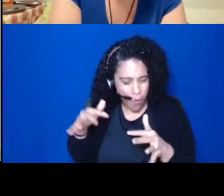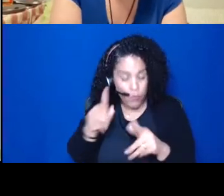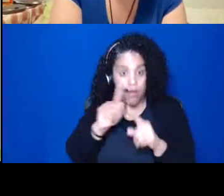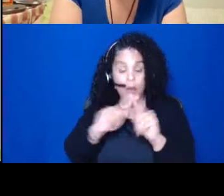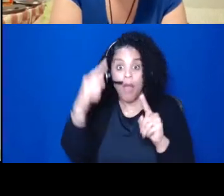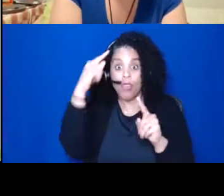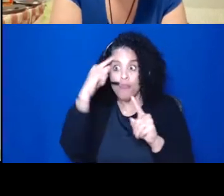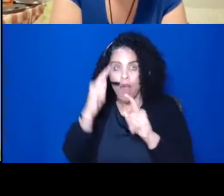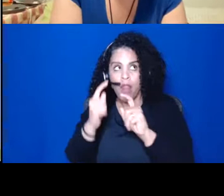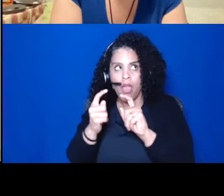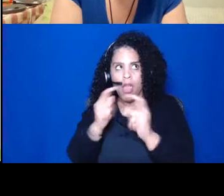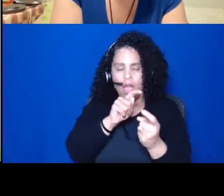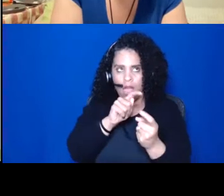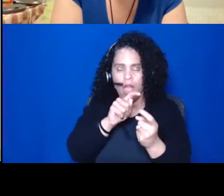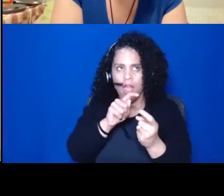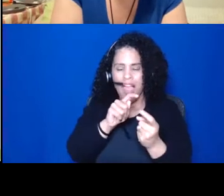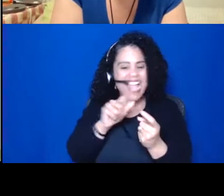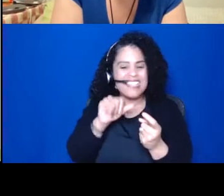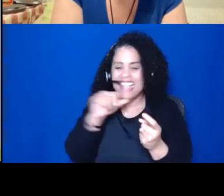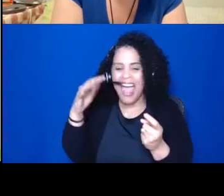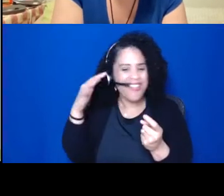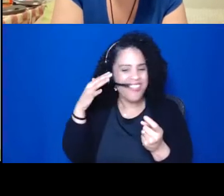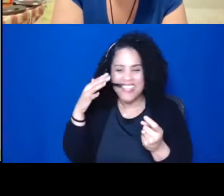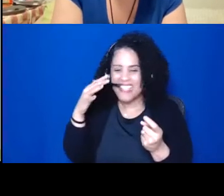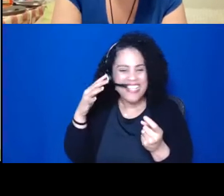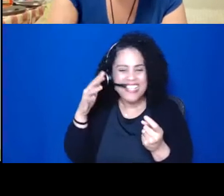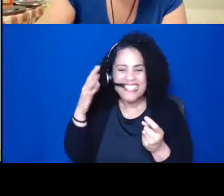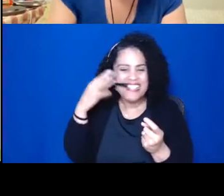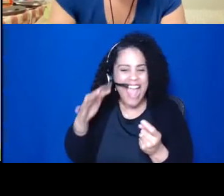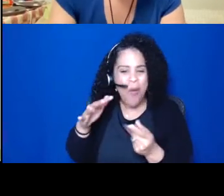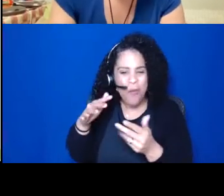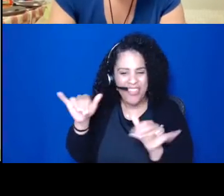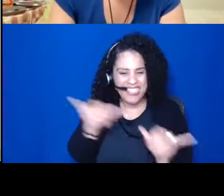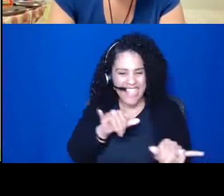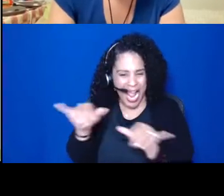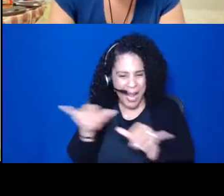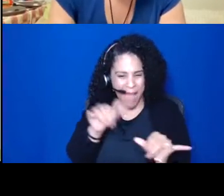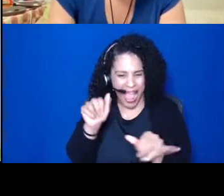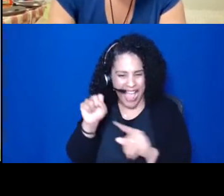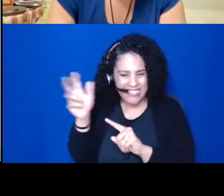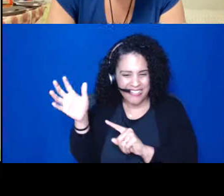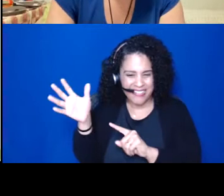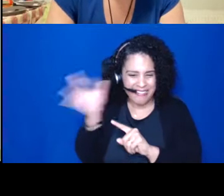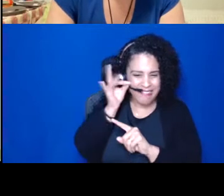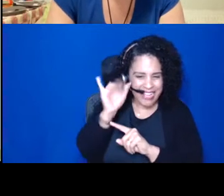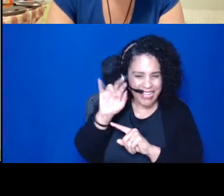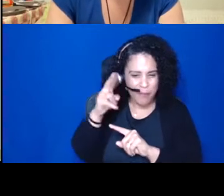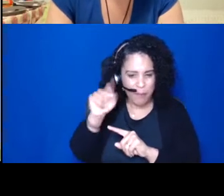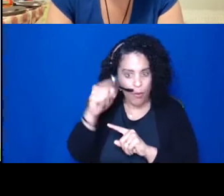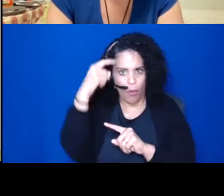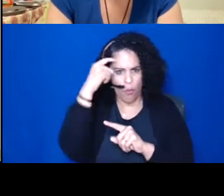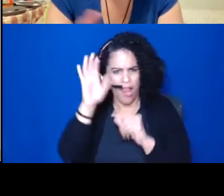adjusts to it, it's not going to sound the same as the input anymore. Their brain is going to do something else with it